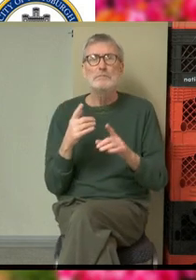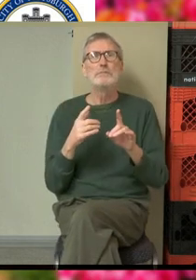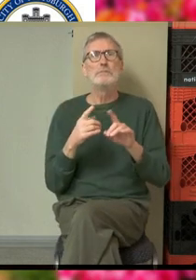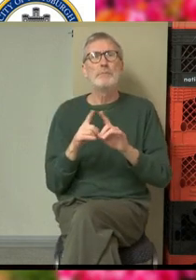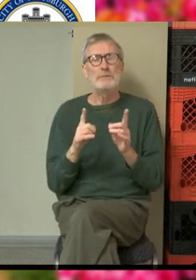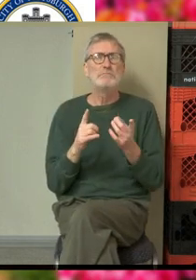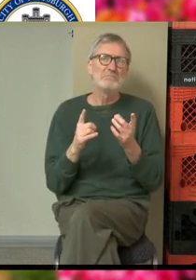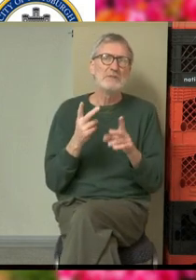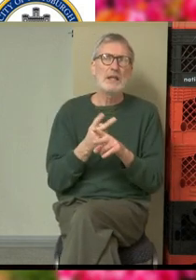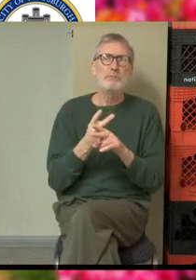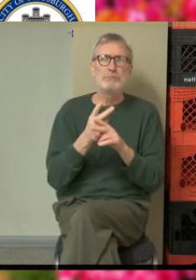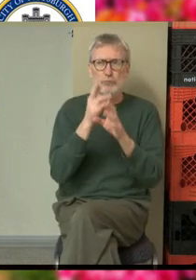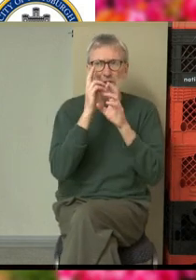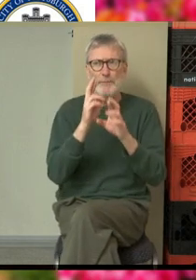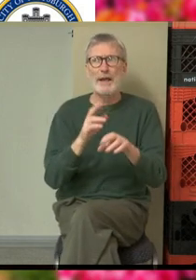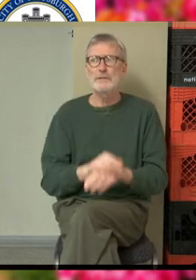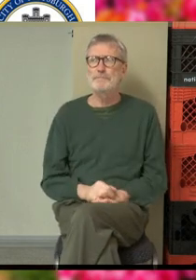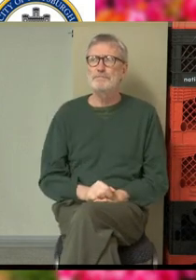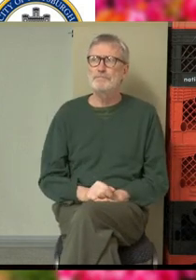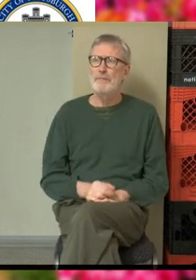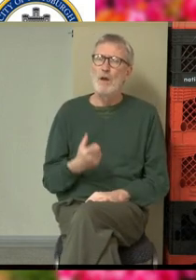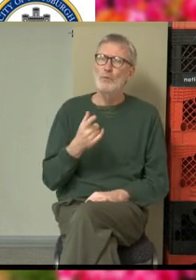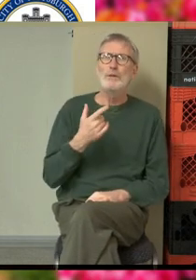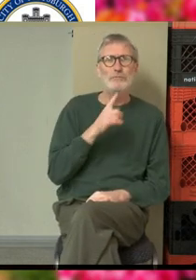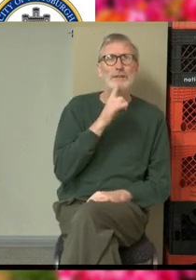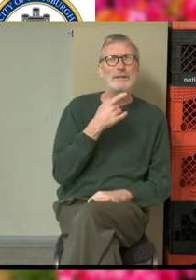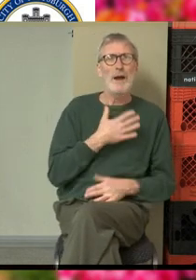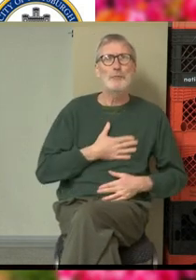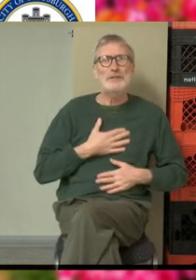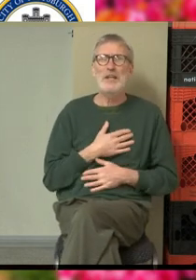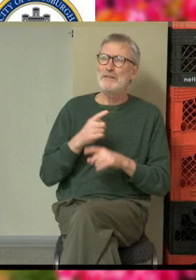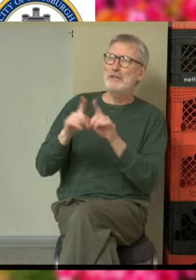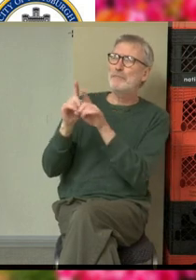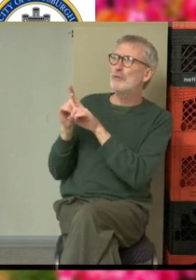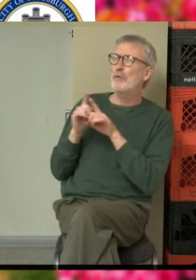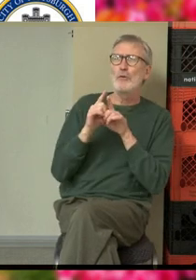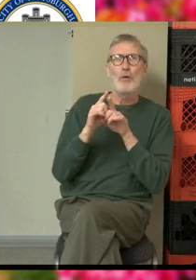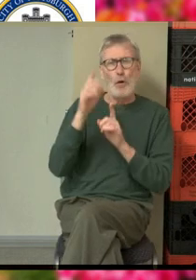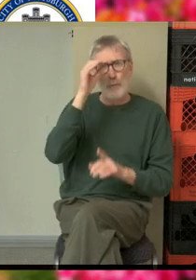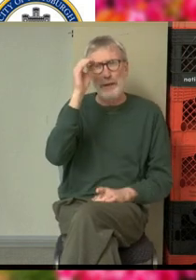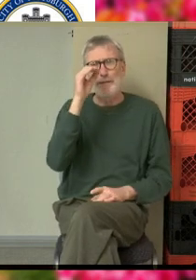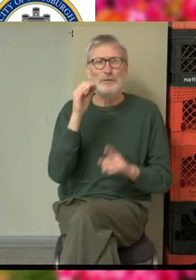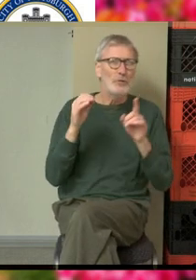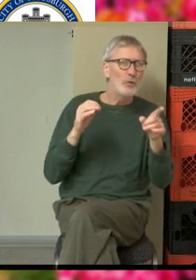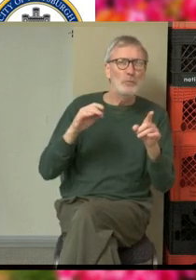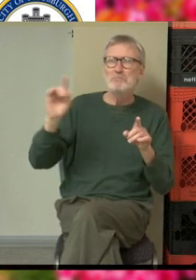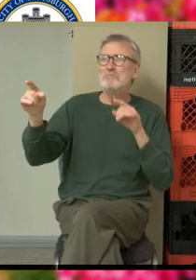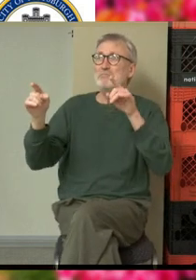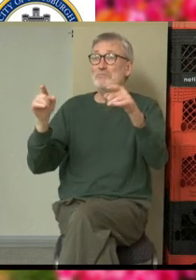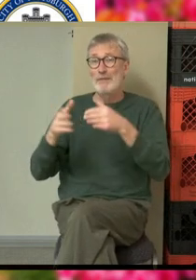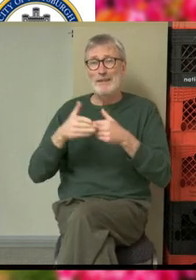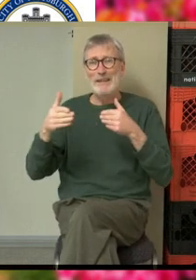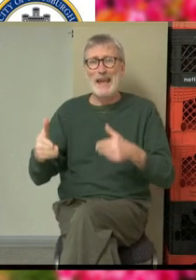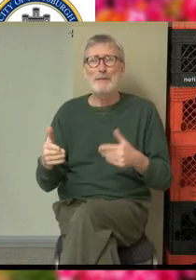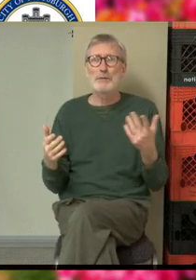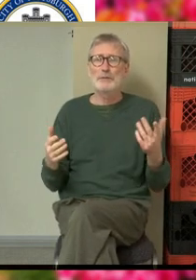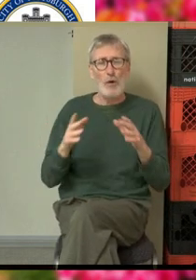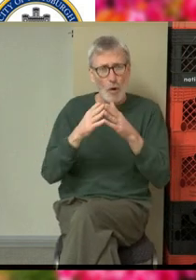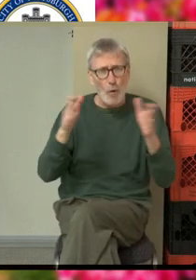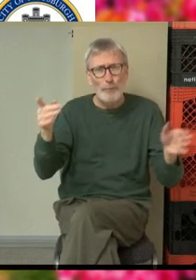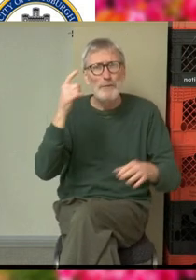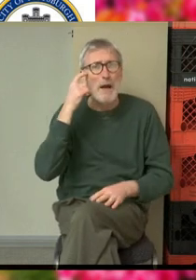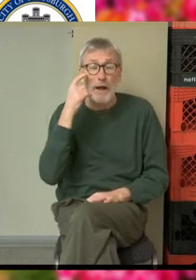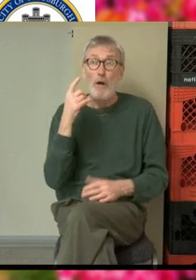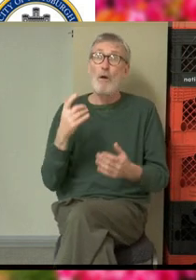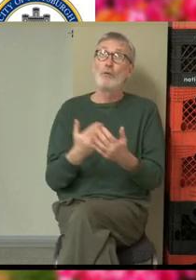that respectfully. Appreciate differences of opinion that you or your neighbors or your community might have. Be open to new ideas as you